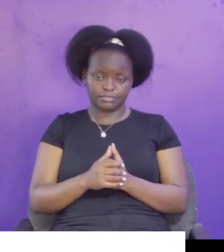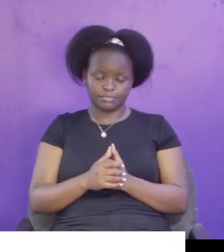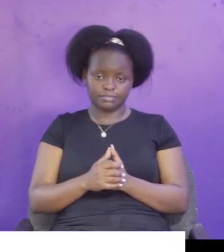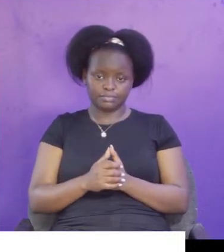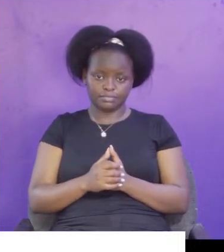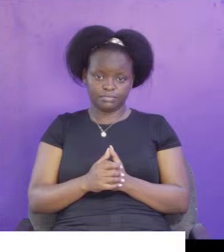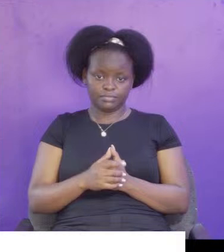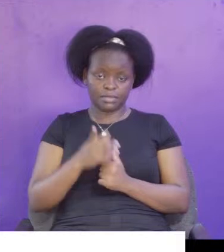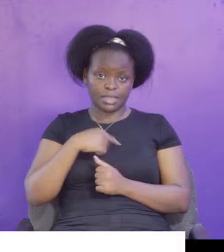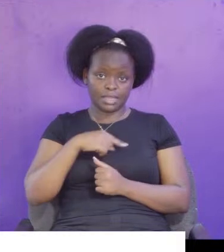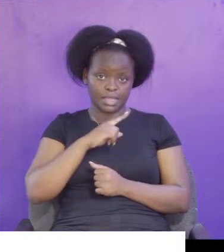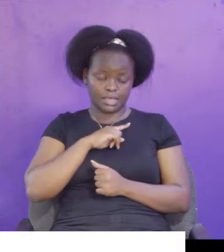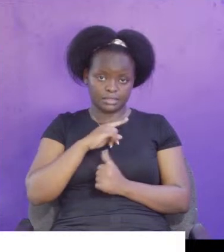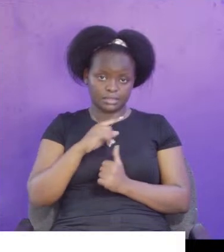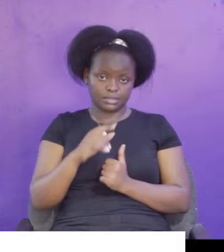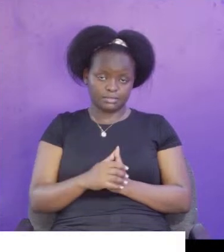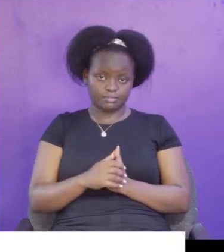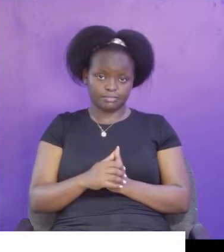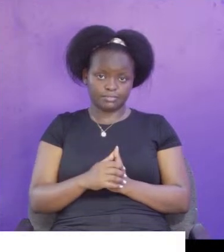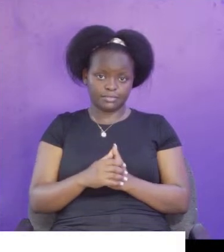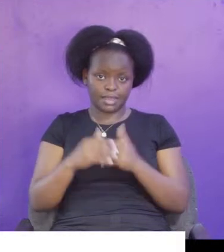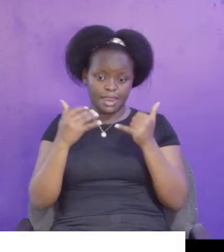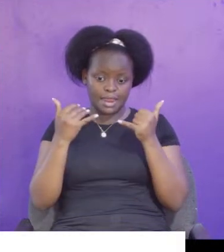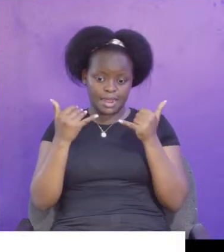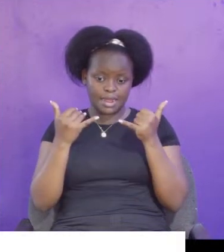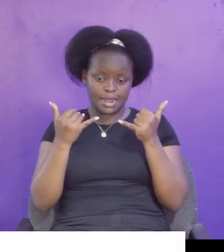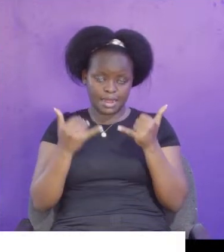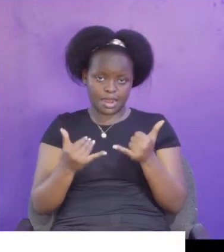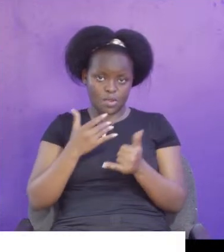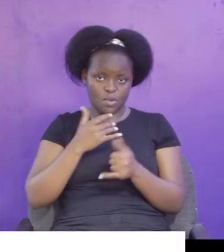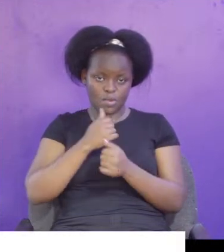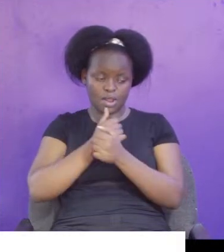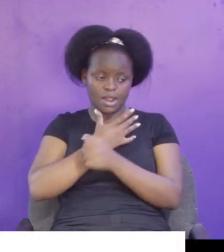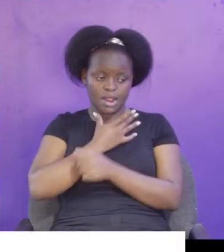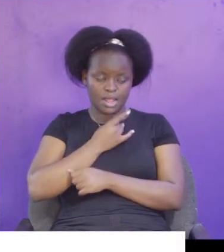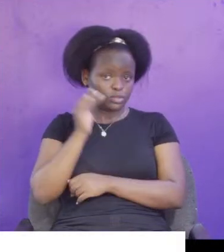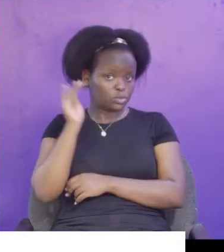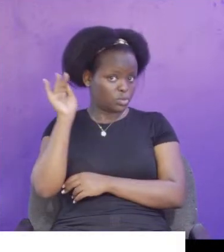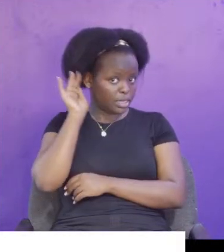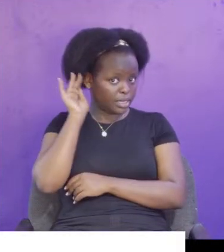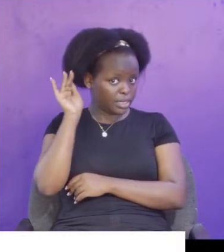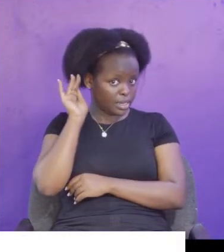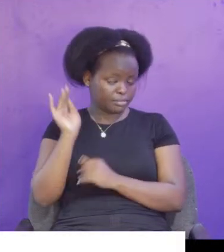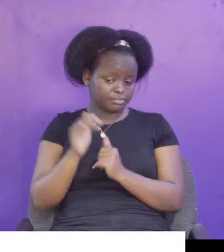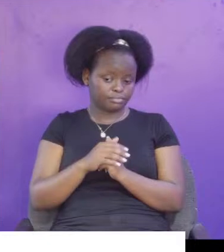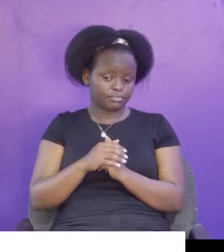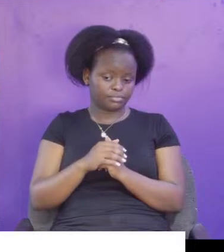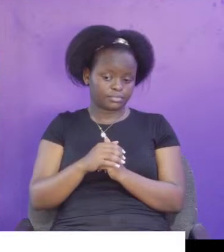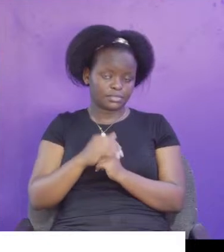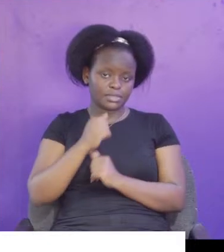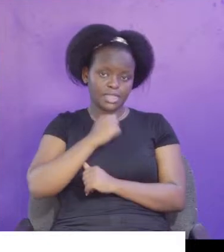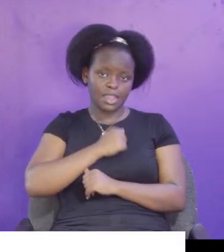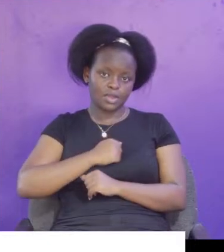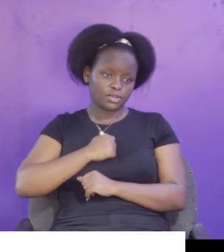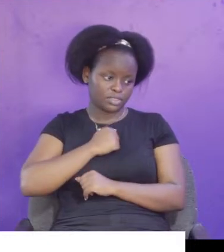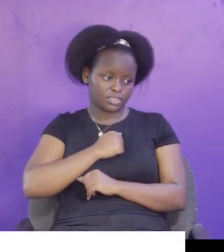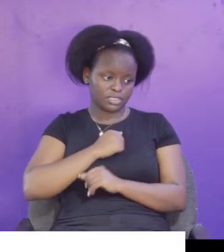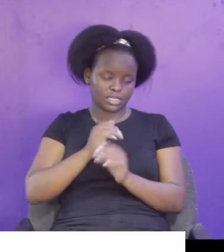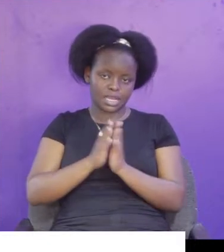we now would like to hear the condolences and the remarks